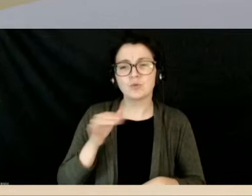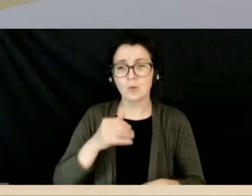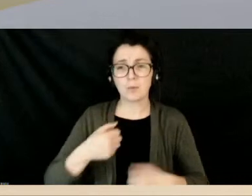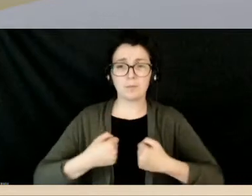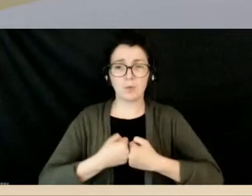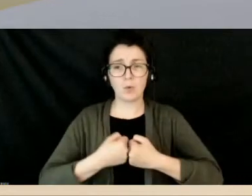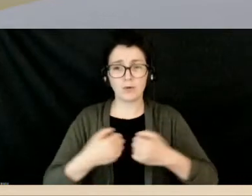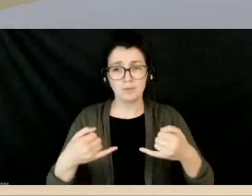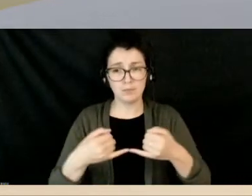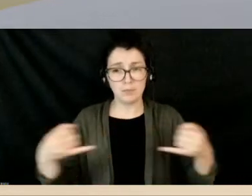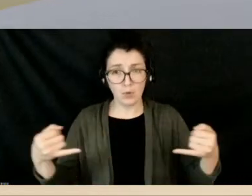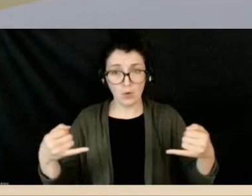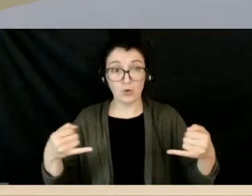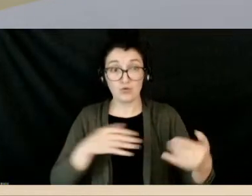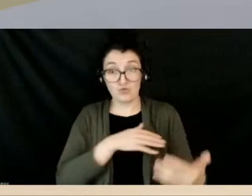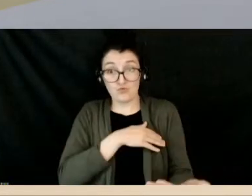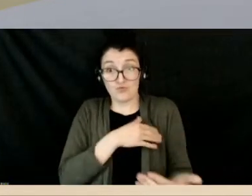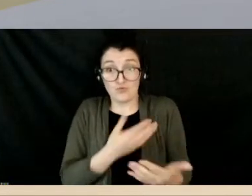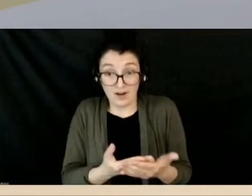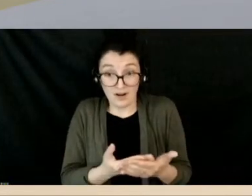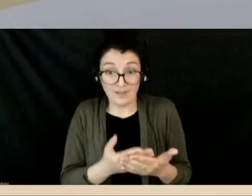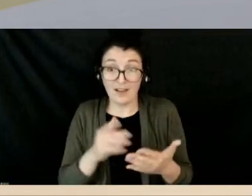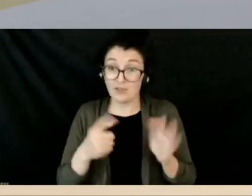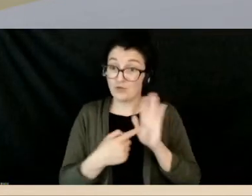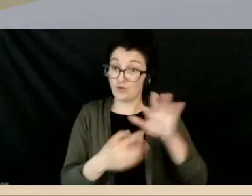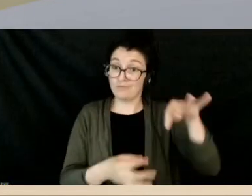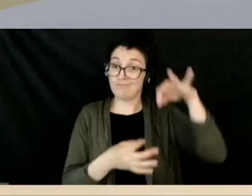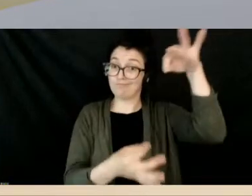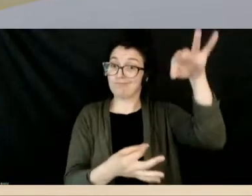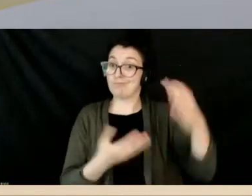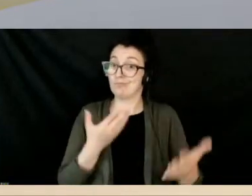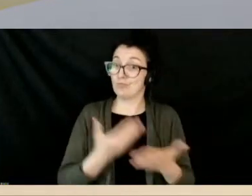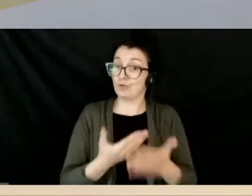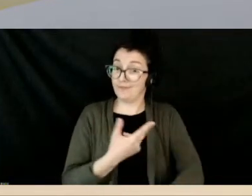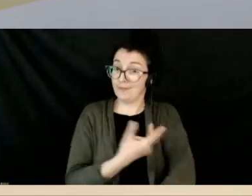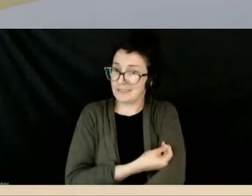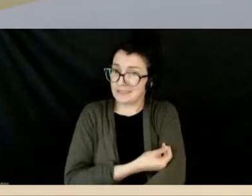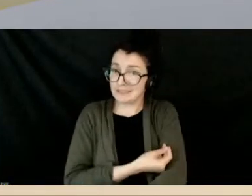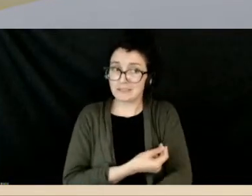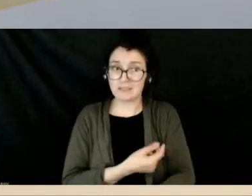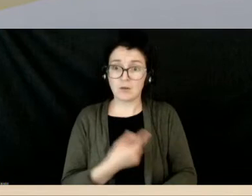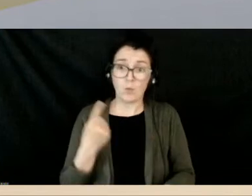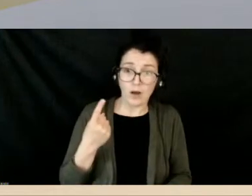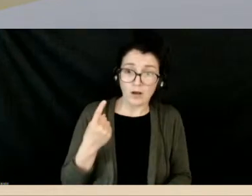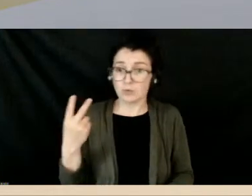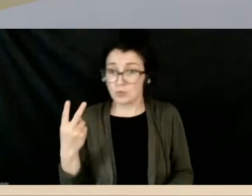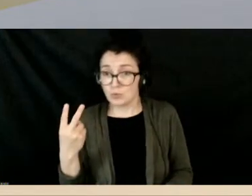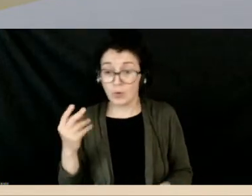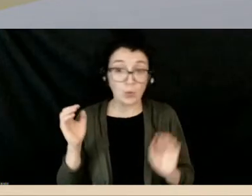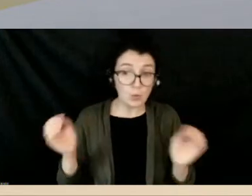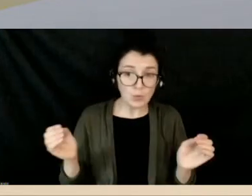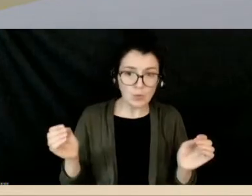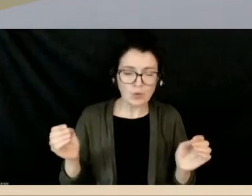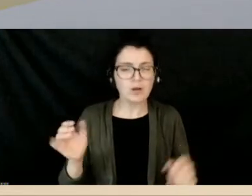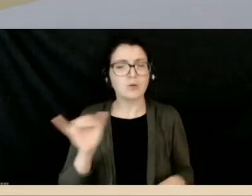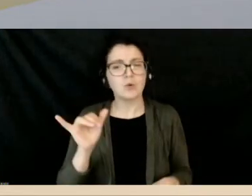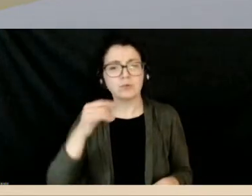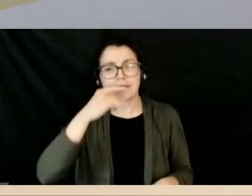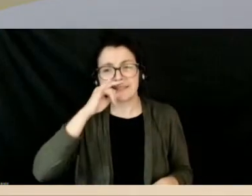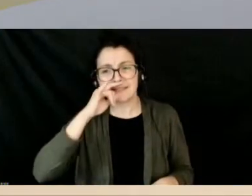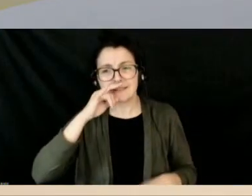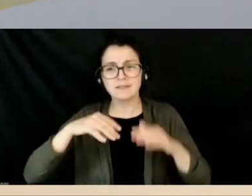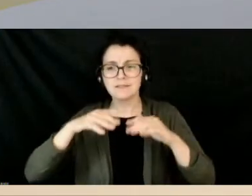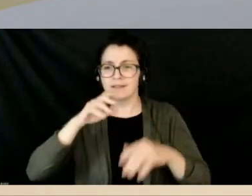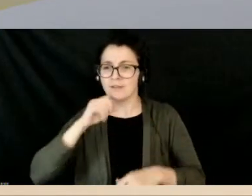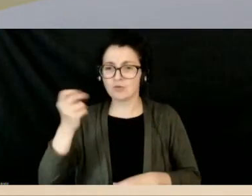be required as people come? Because a lot of this is based on whether you've had one shot, two shots, or no shots. And what about kids under the age of 12 who have